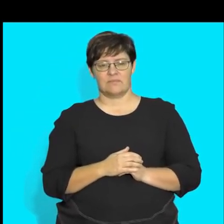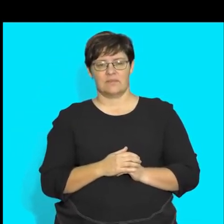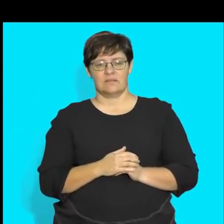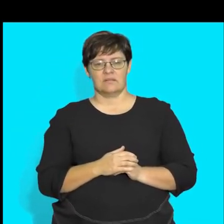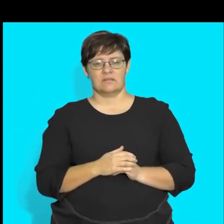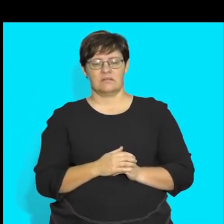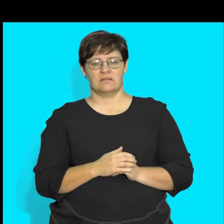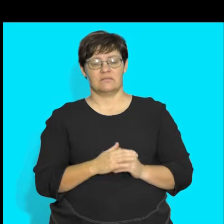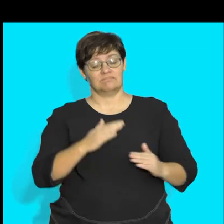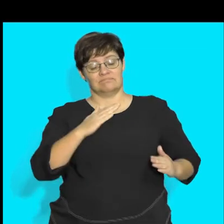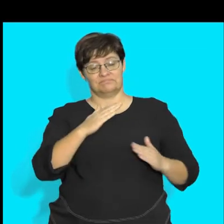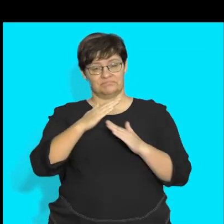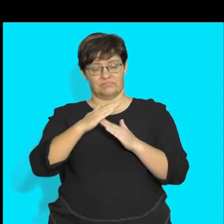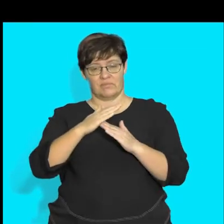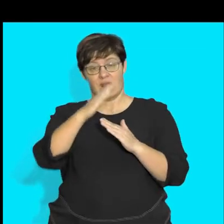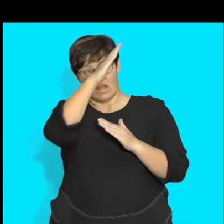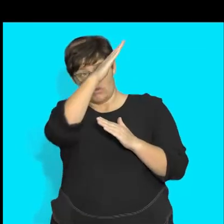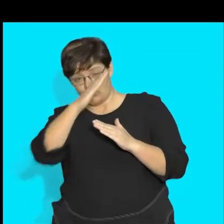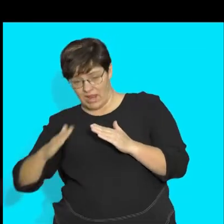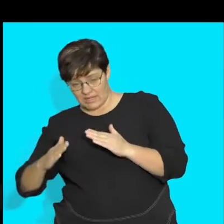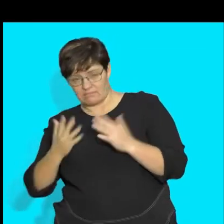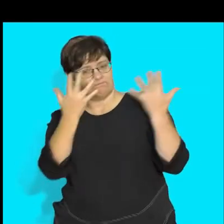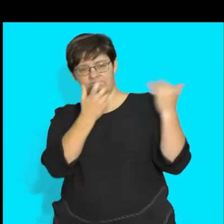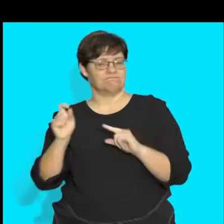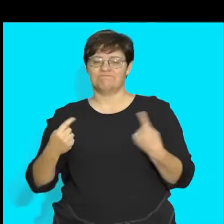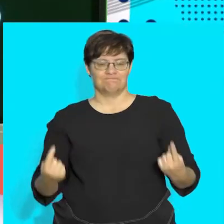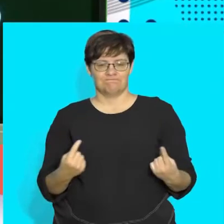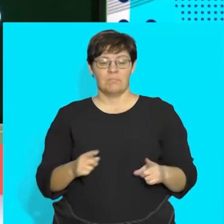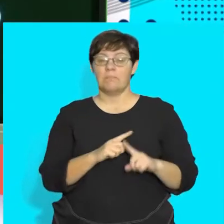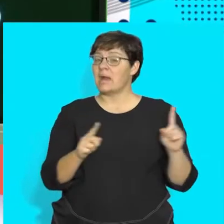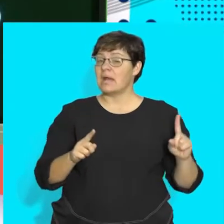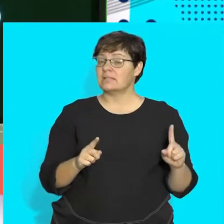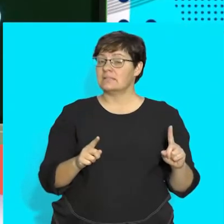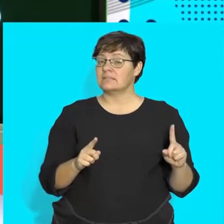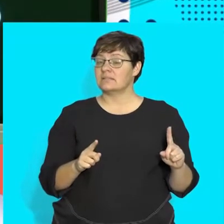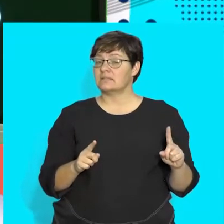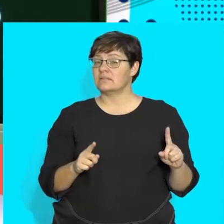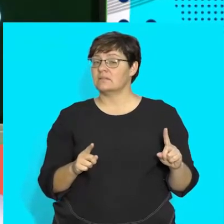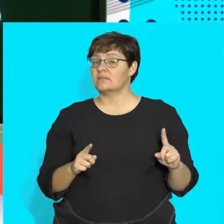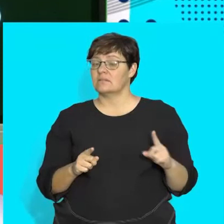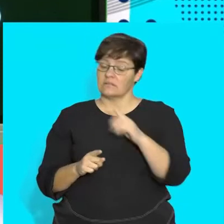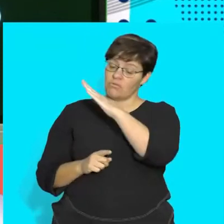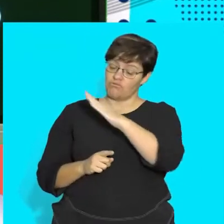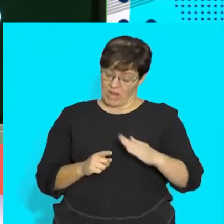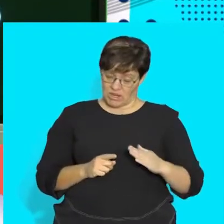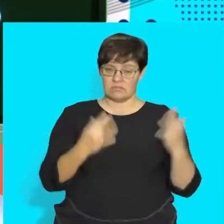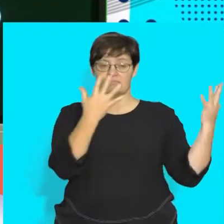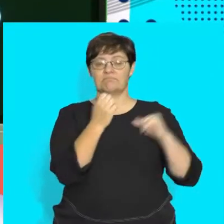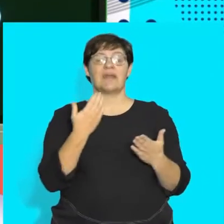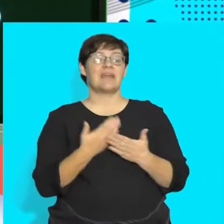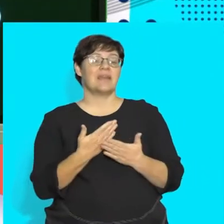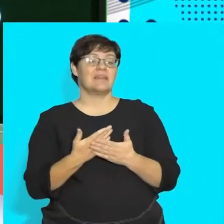And so I can't work out the gradient of the tangent to start with, but I can go and I can calculate the gradient of